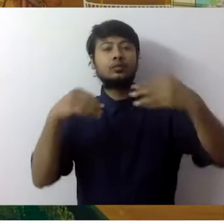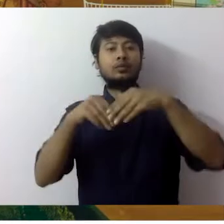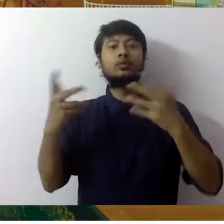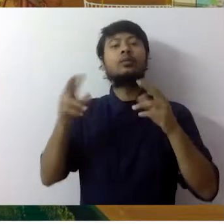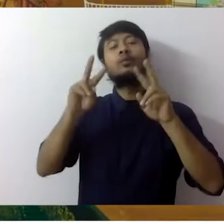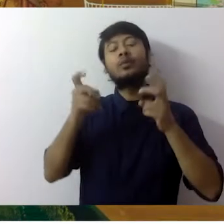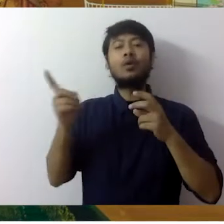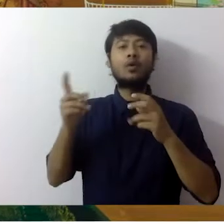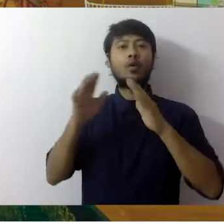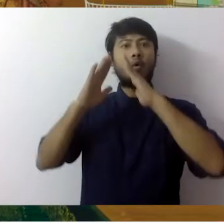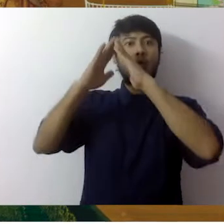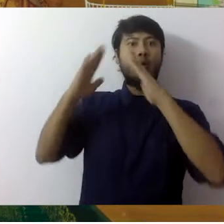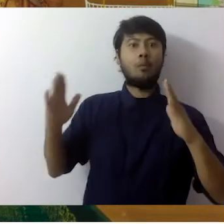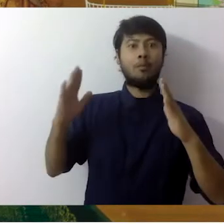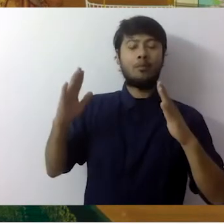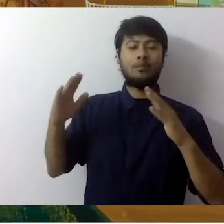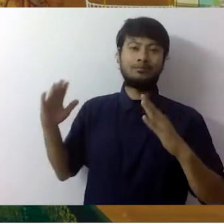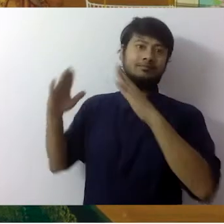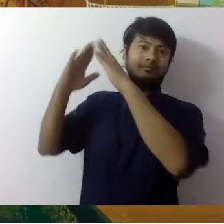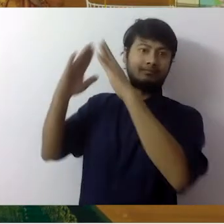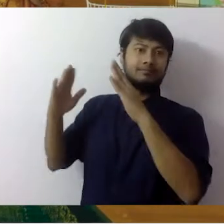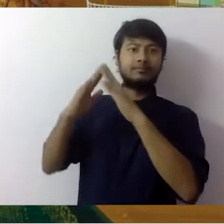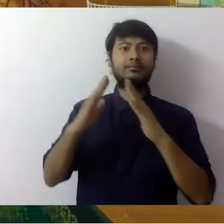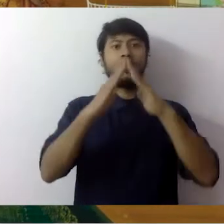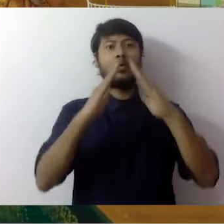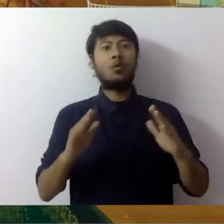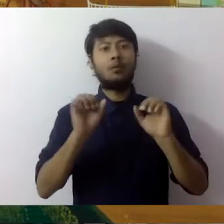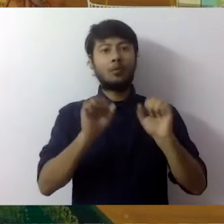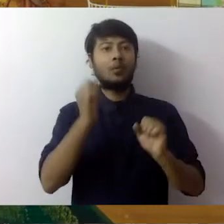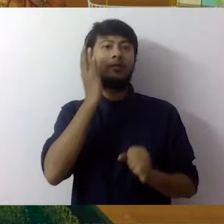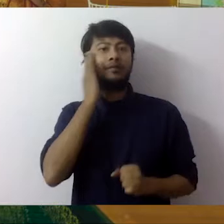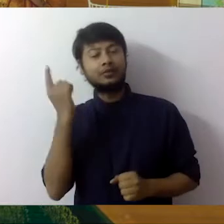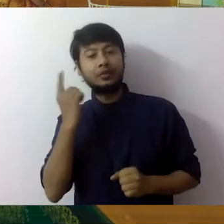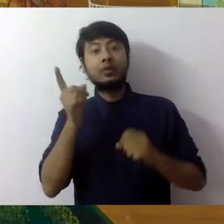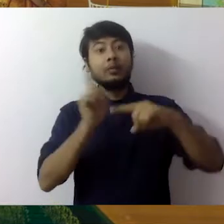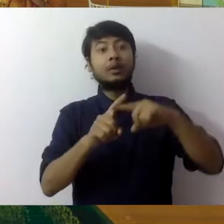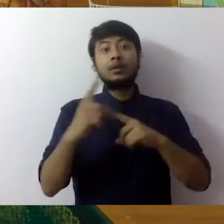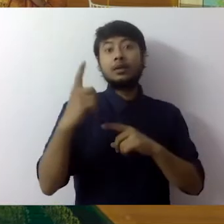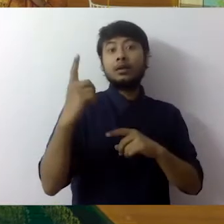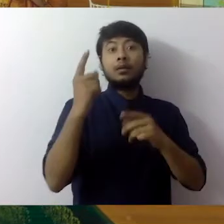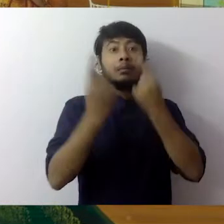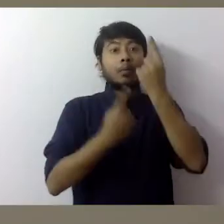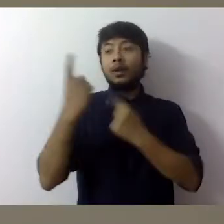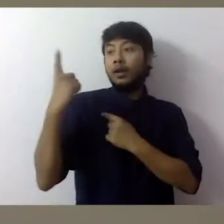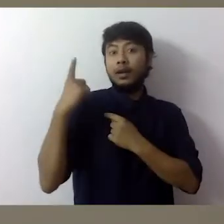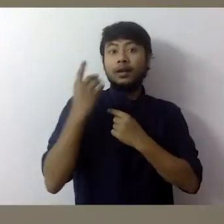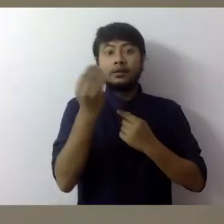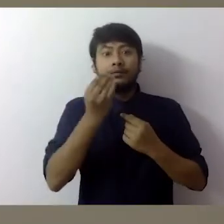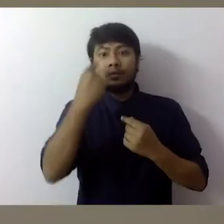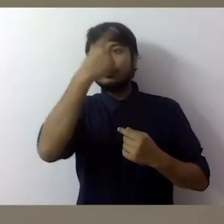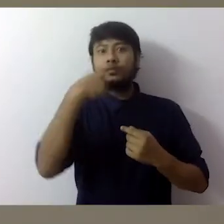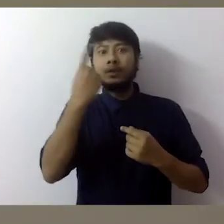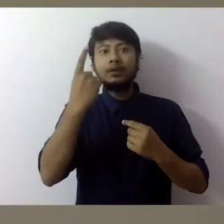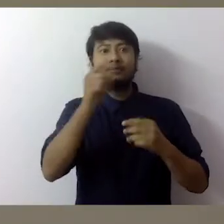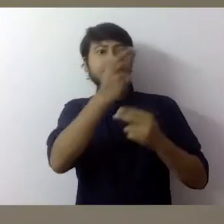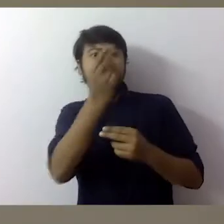was identified by the use of hand-painted Nathdwara images of landscape and architecture as their background. These had